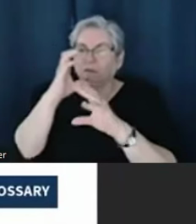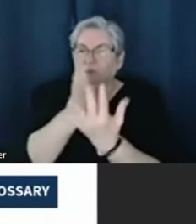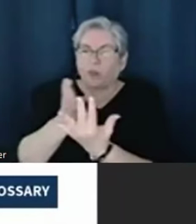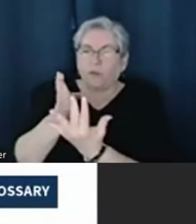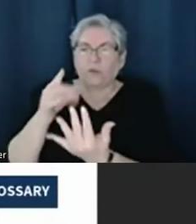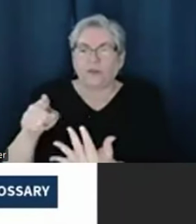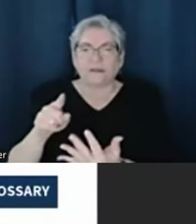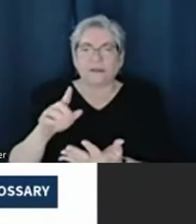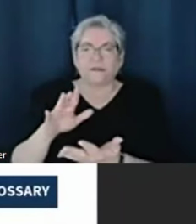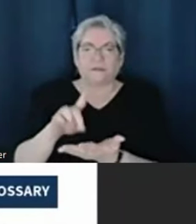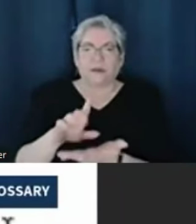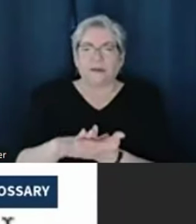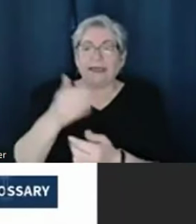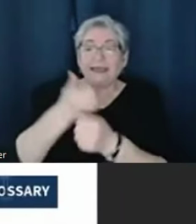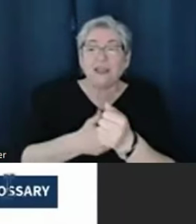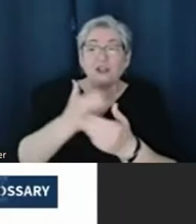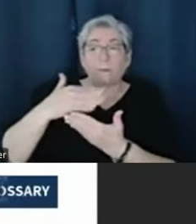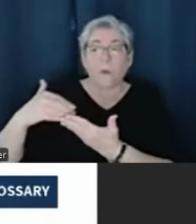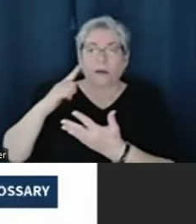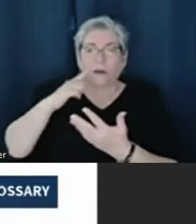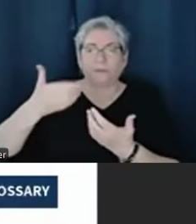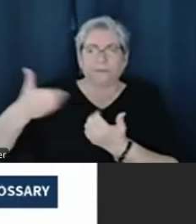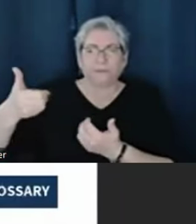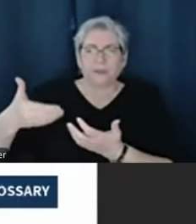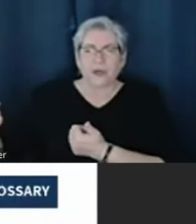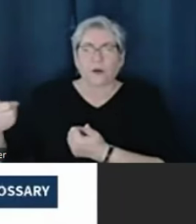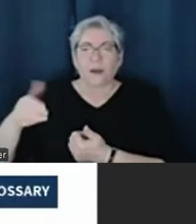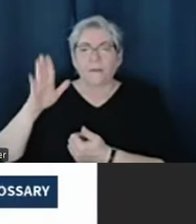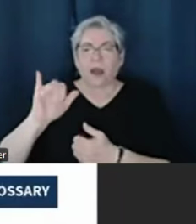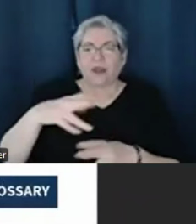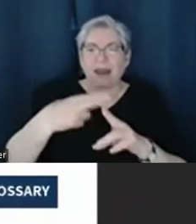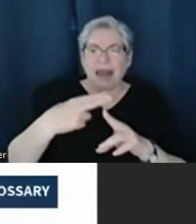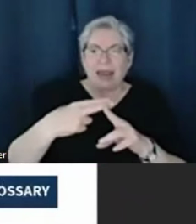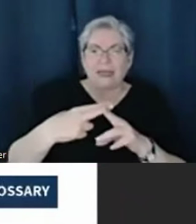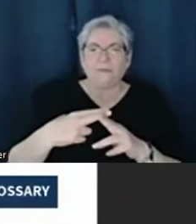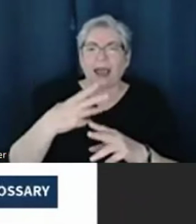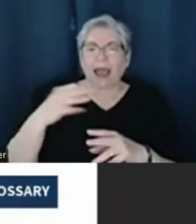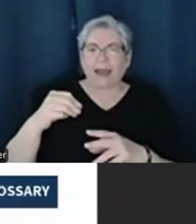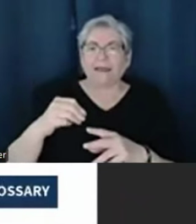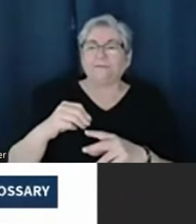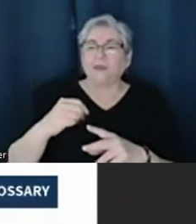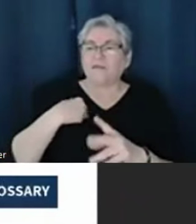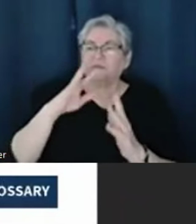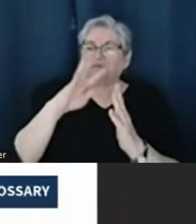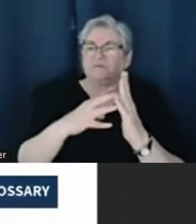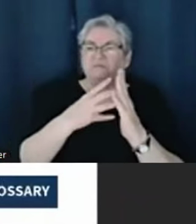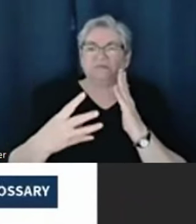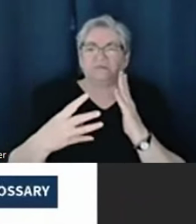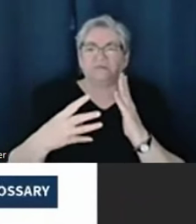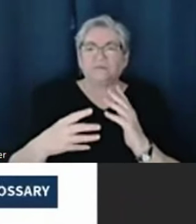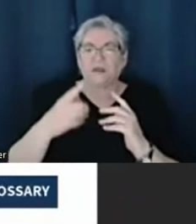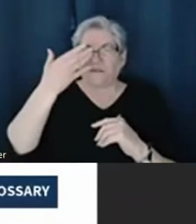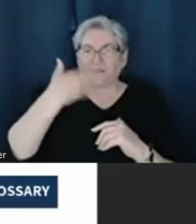part of the document is segregated by its name in a table of contents at the beginning of the part. This is the